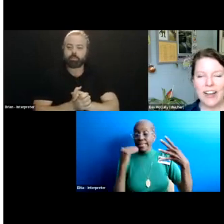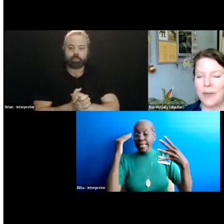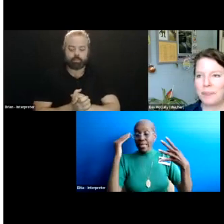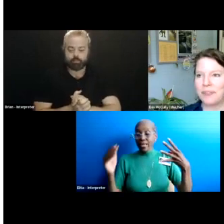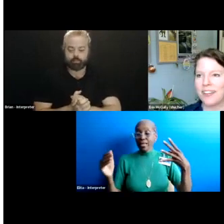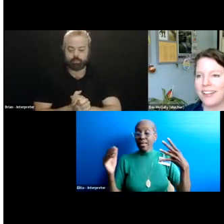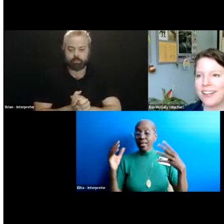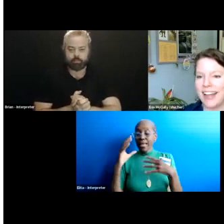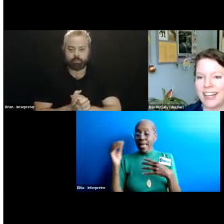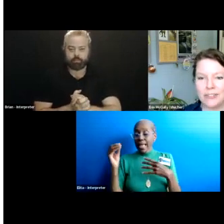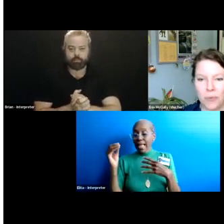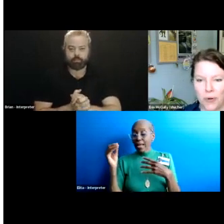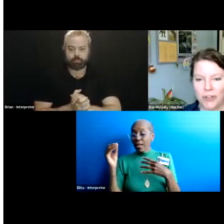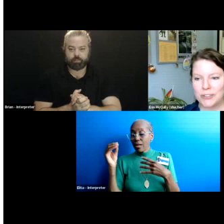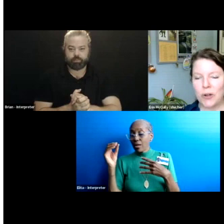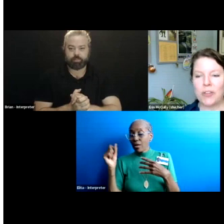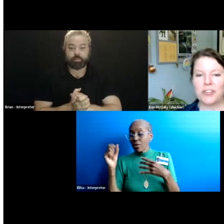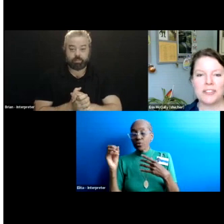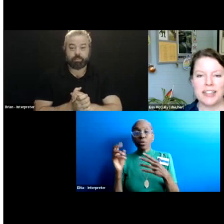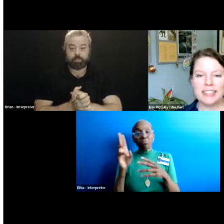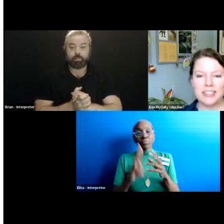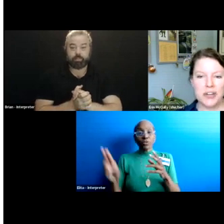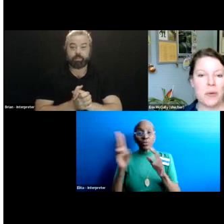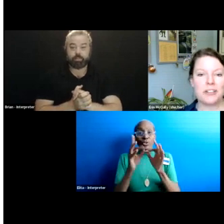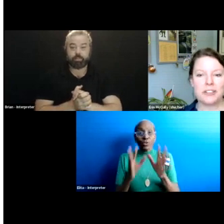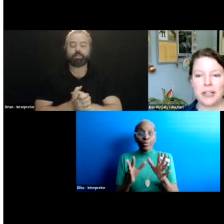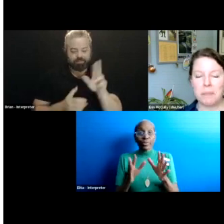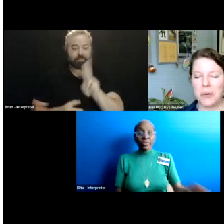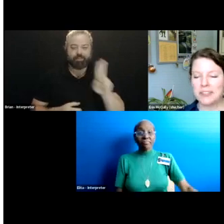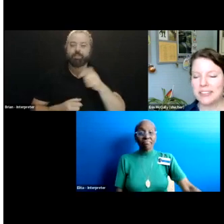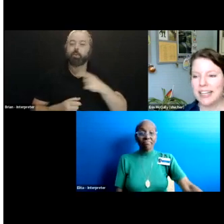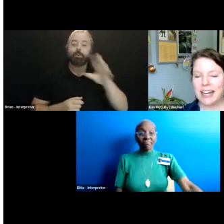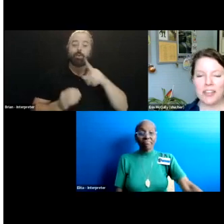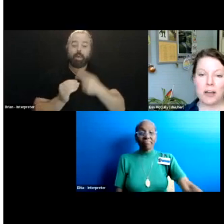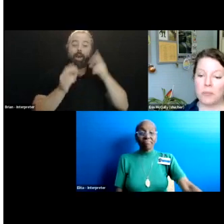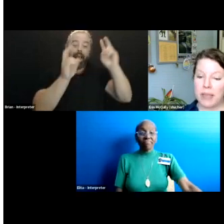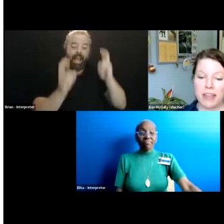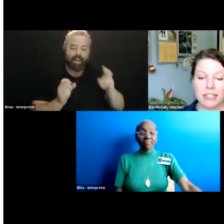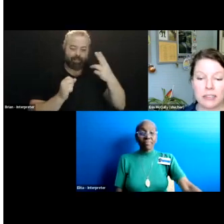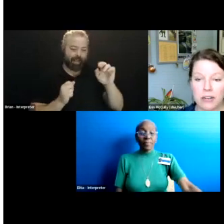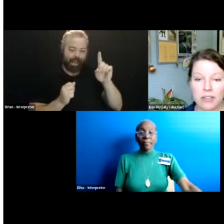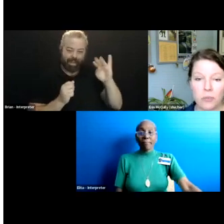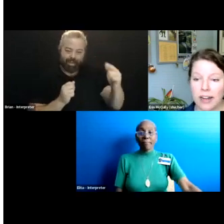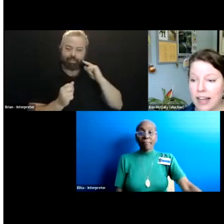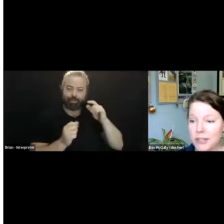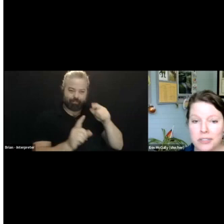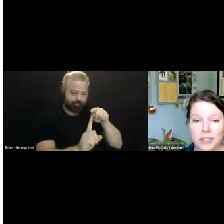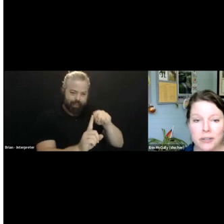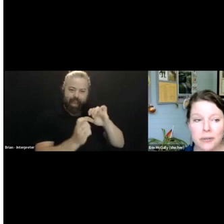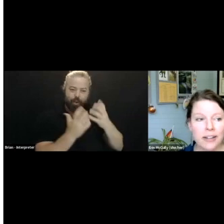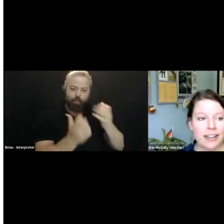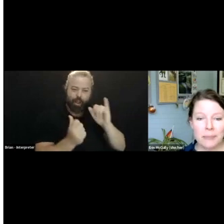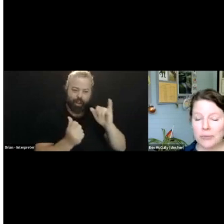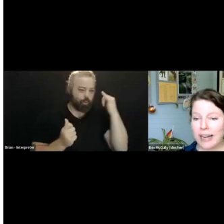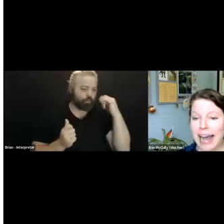created heading 4s for all the things that she wanted to look important. And I thought, well, man, that's better than what I used